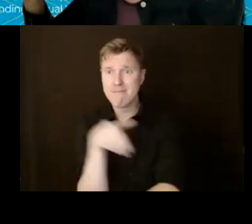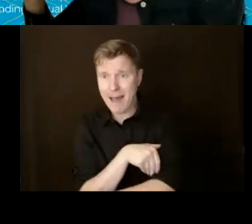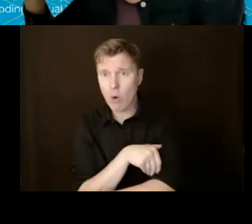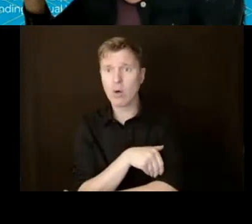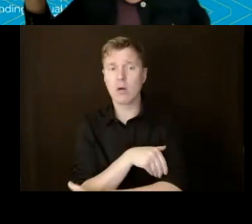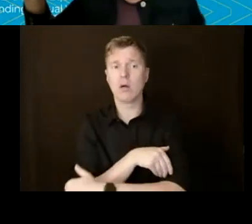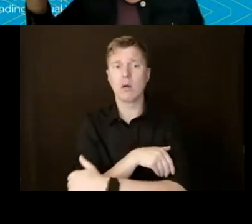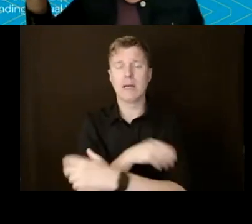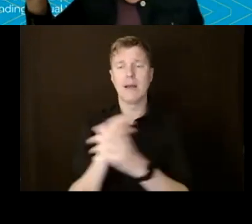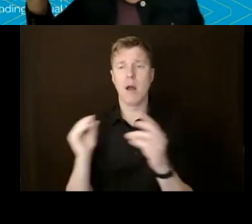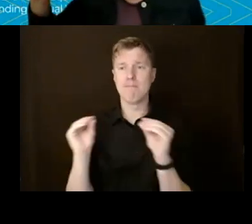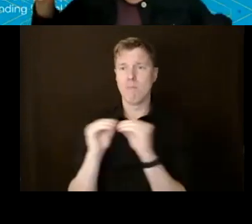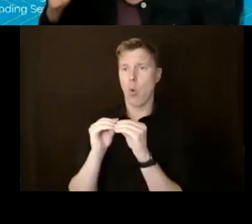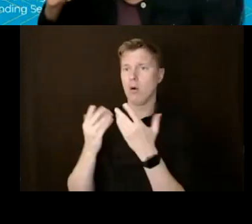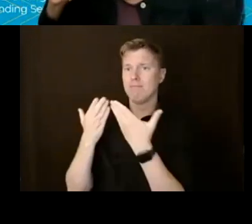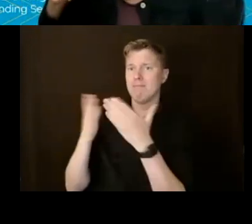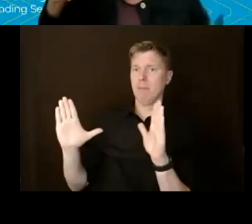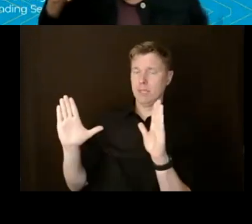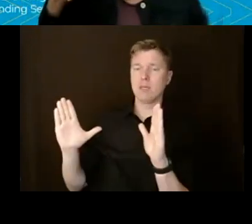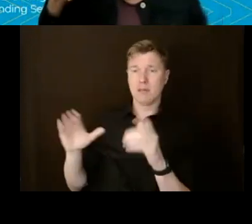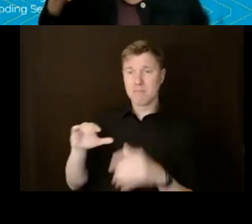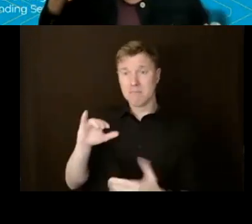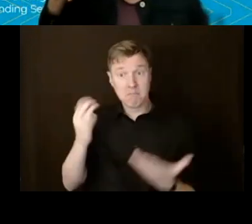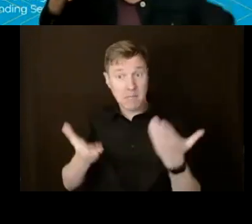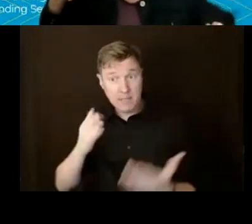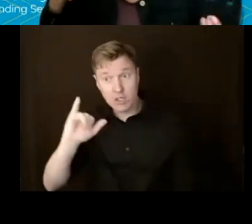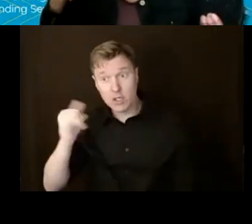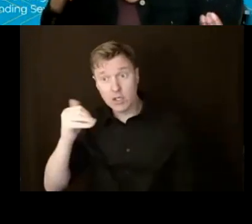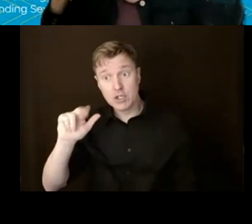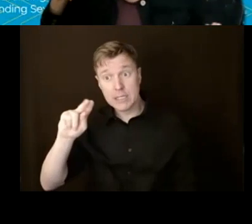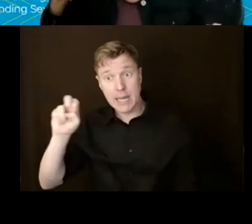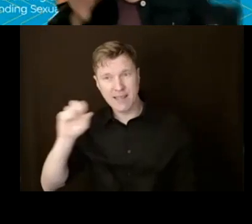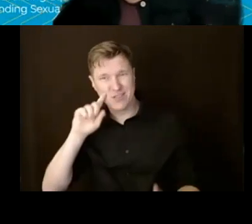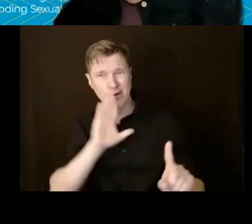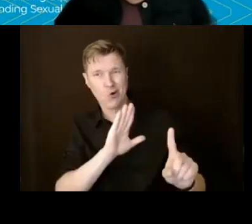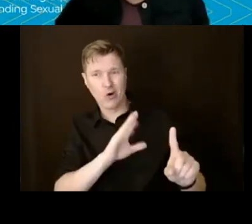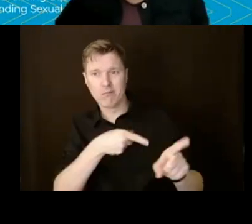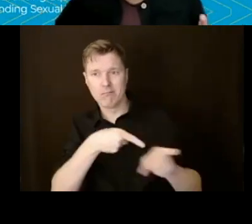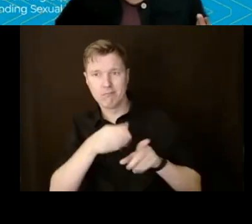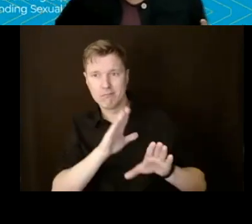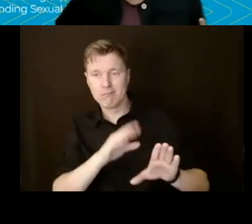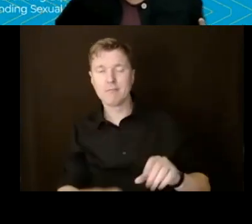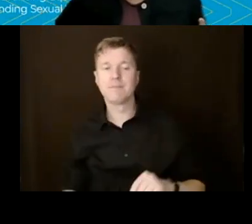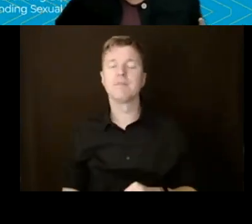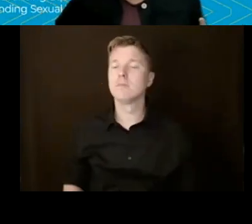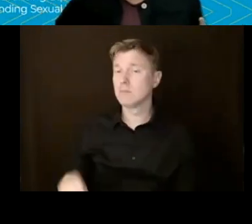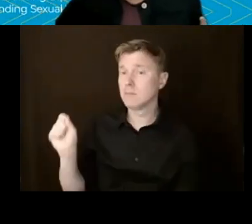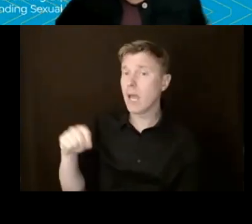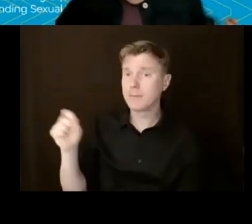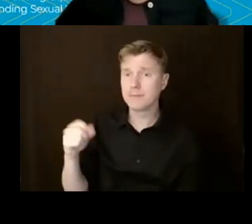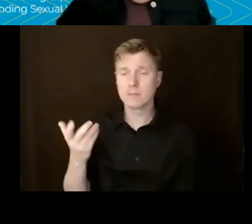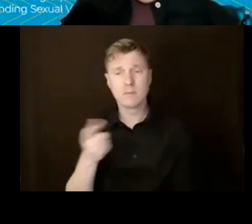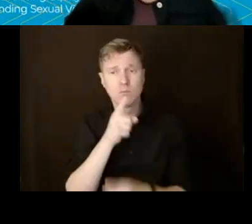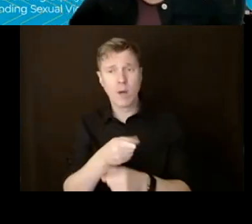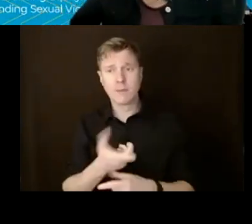public way. And Janae can probably speak to that. This is her wheelhouse. Yeah, so yes, you're